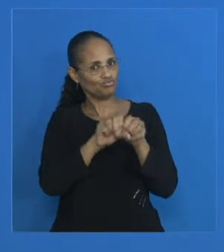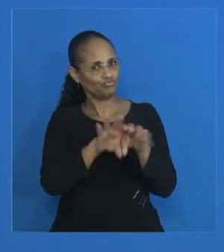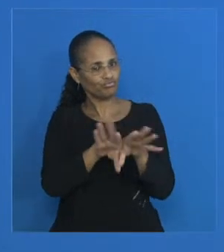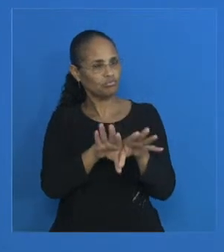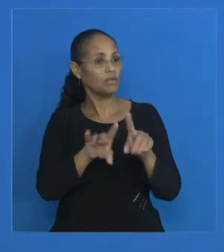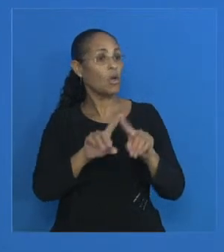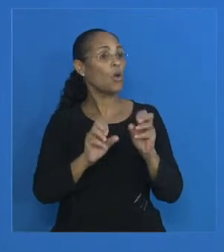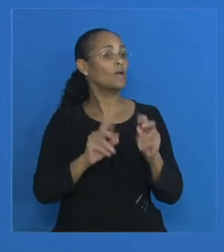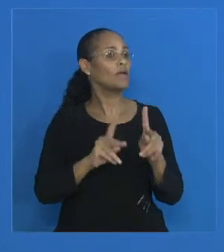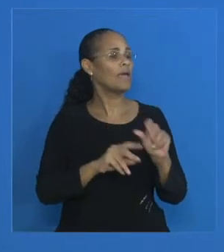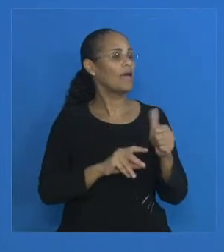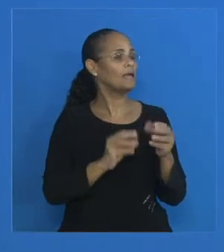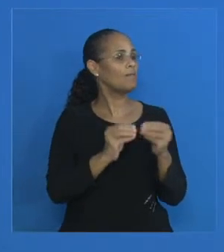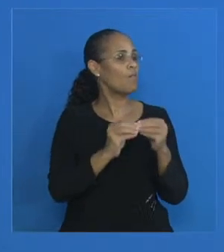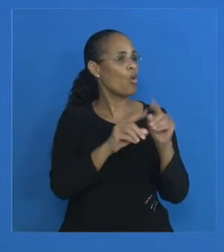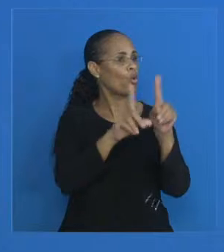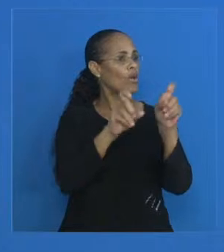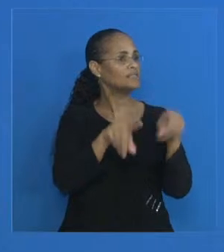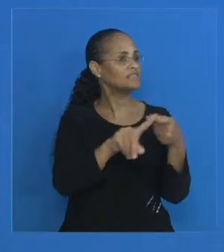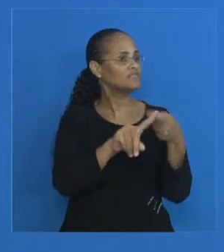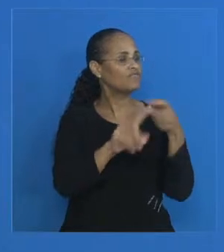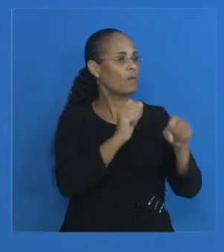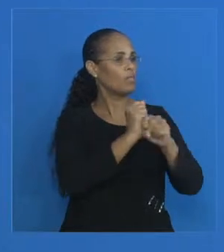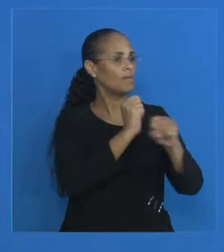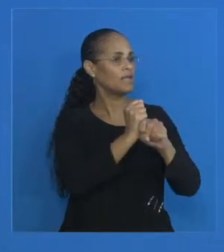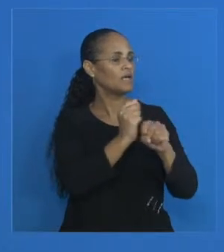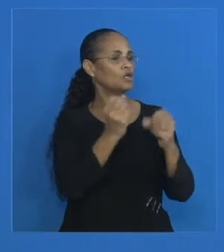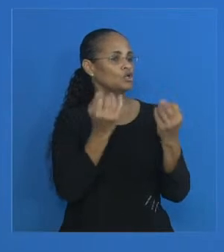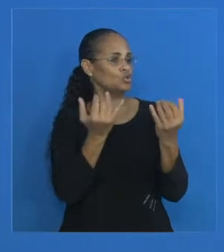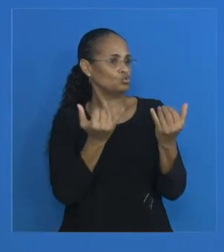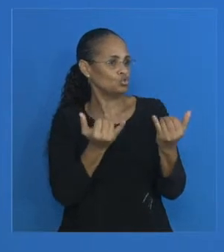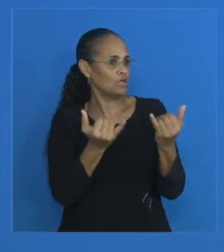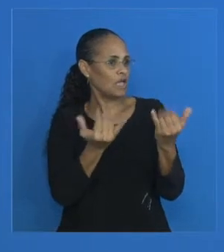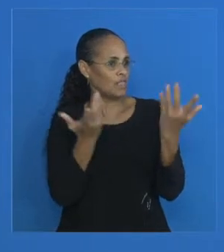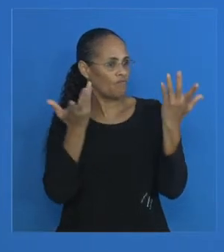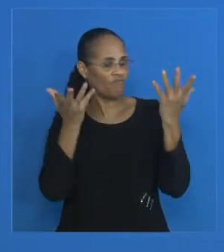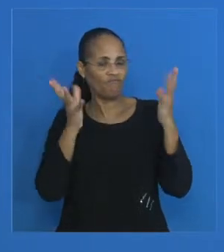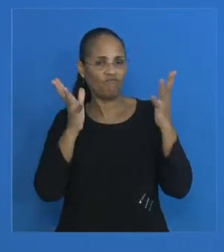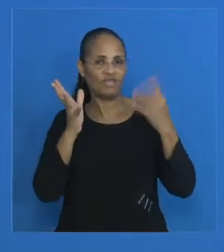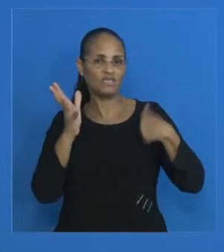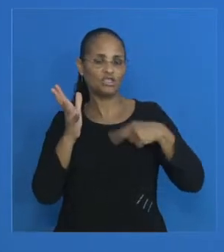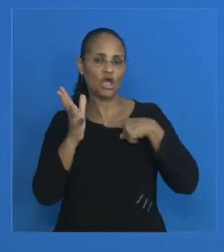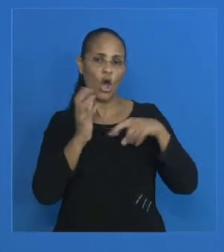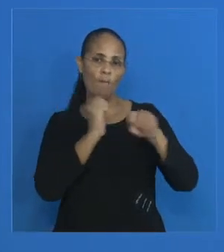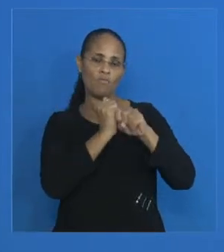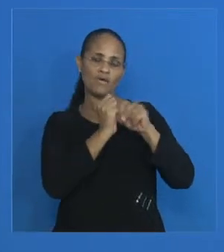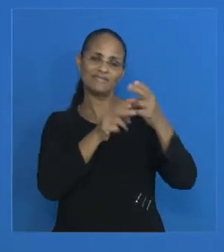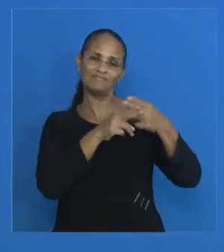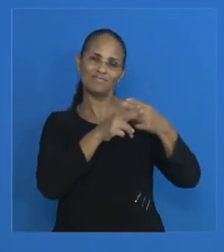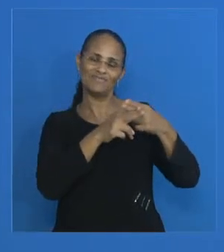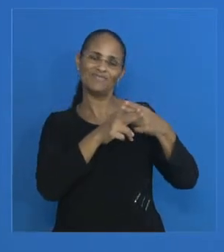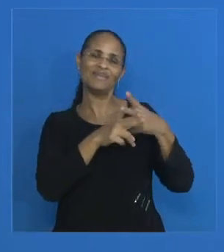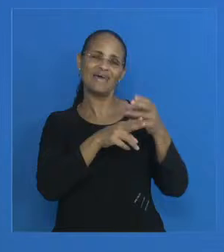If there are no further questions from the members of the media today, that concludes our press briefing.